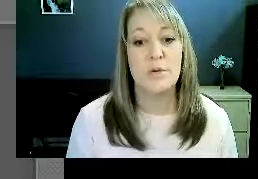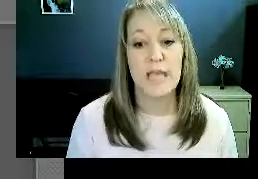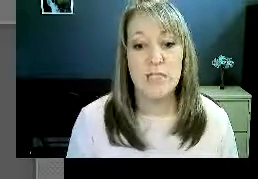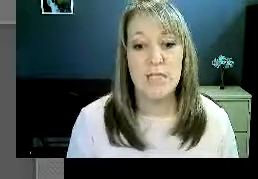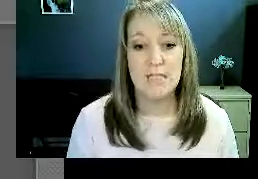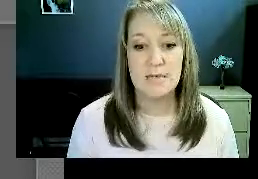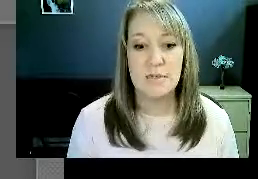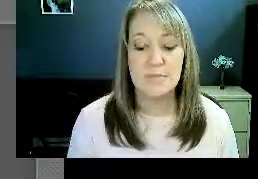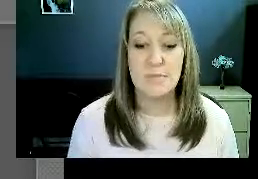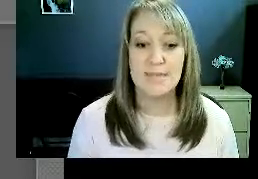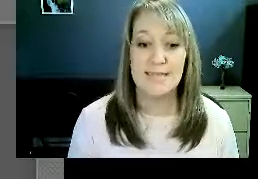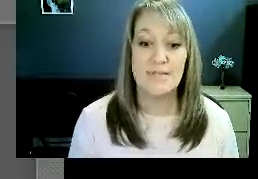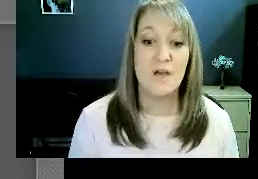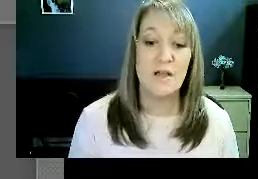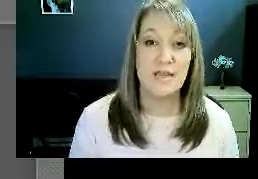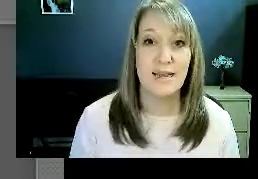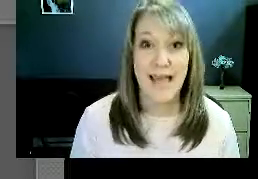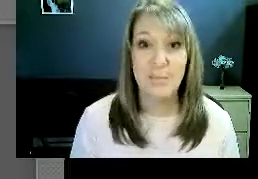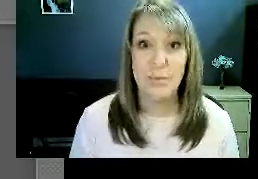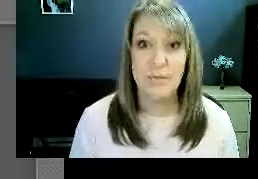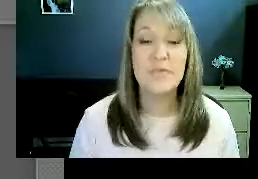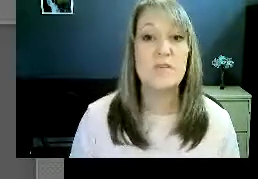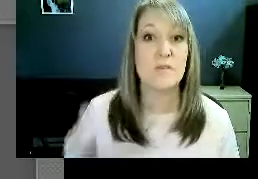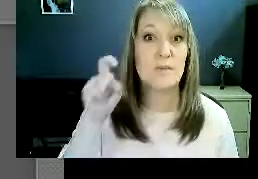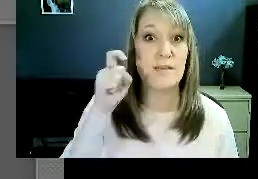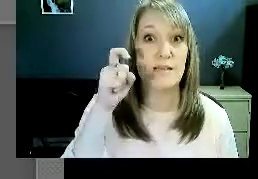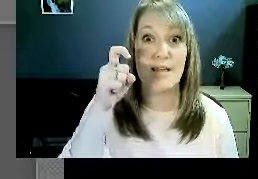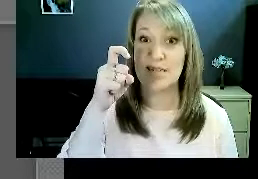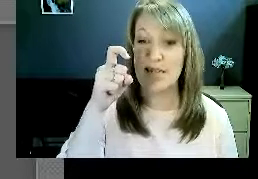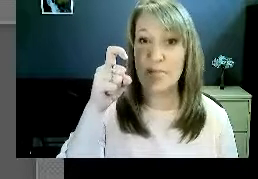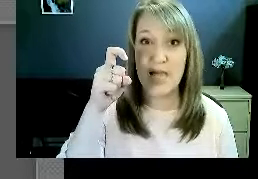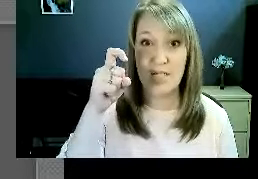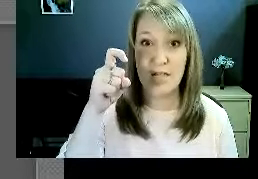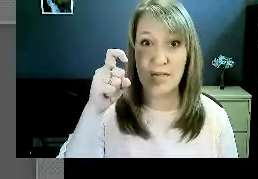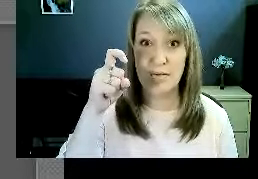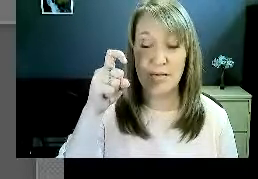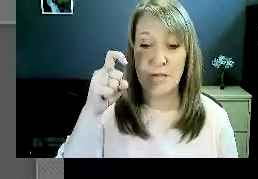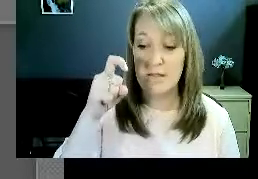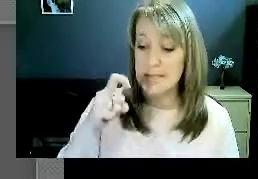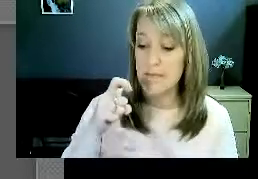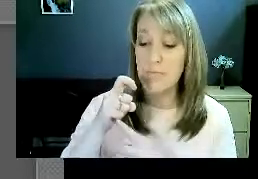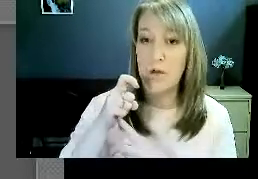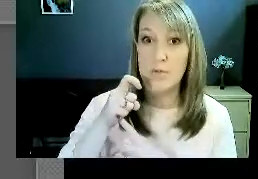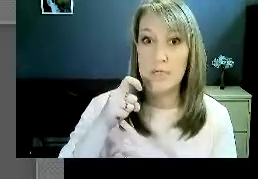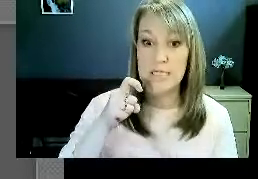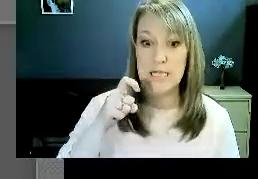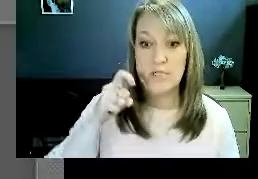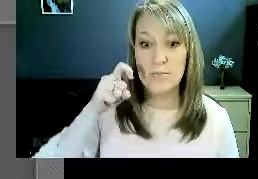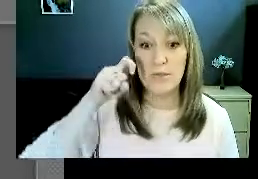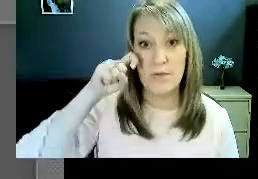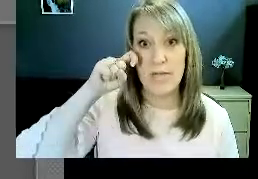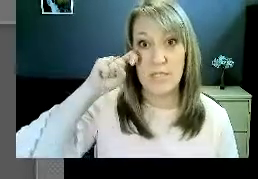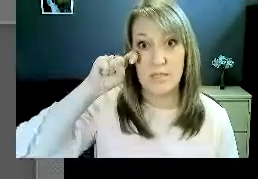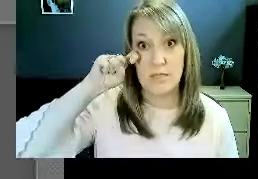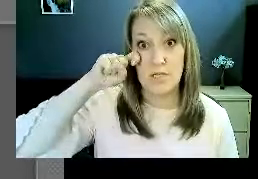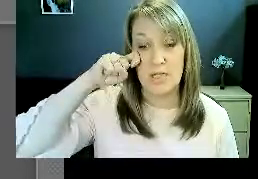So location is the difference between the signs for onion and apple. So I'm going to have the same hand shape, the same palm orientation,